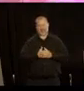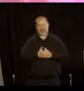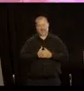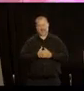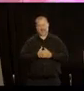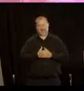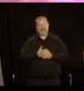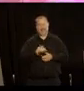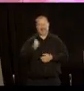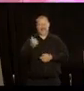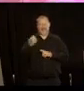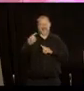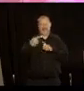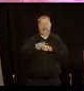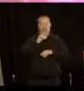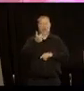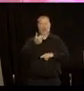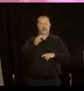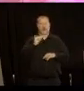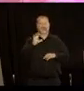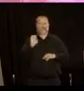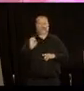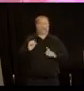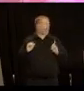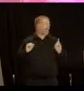This is our 10-month-old Gracie, by the way.